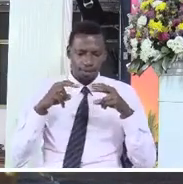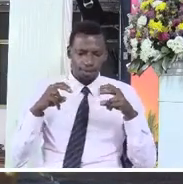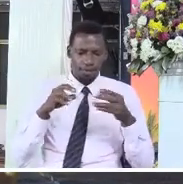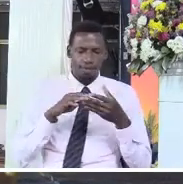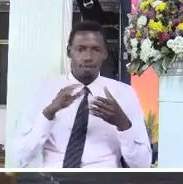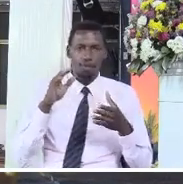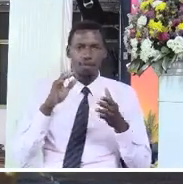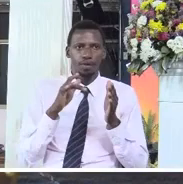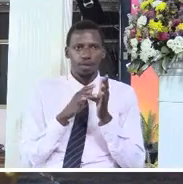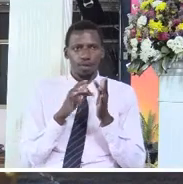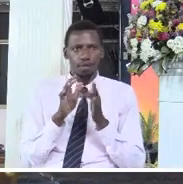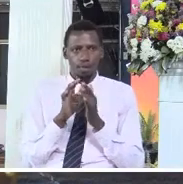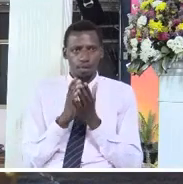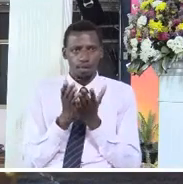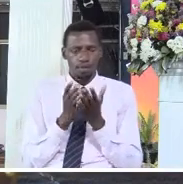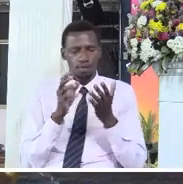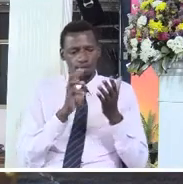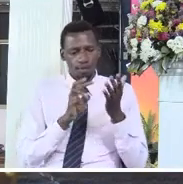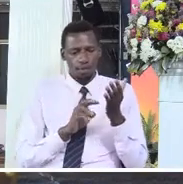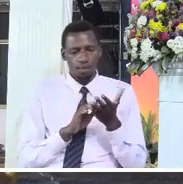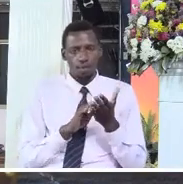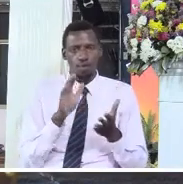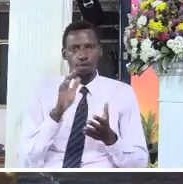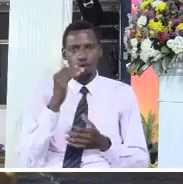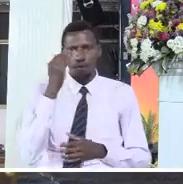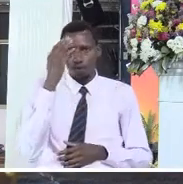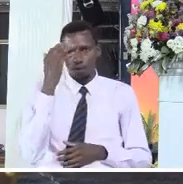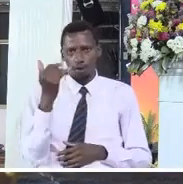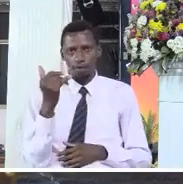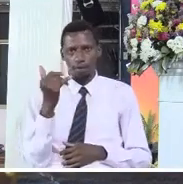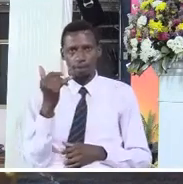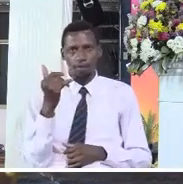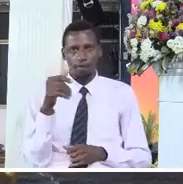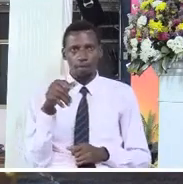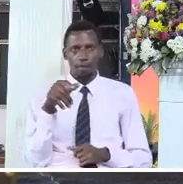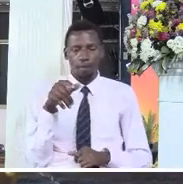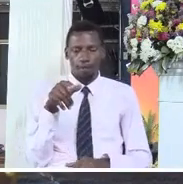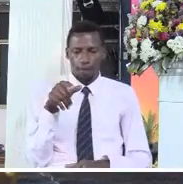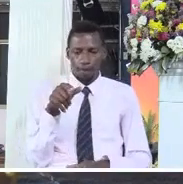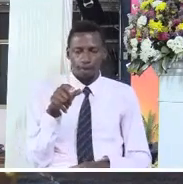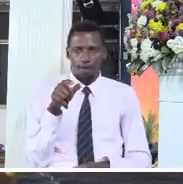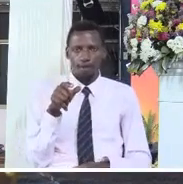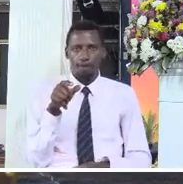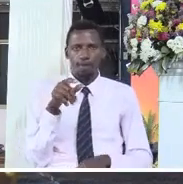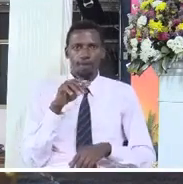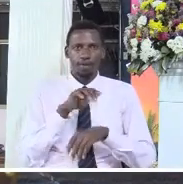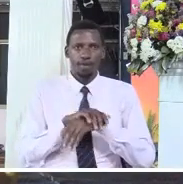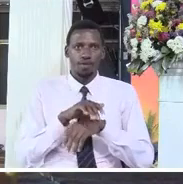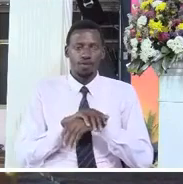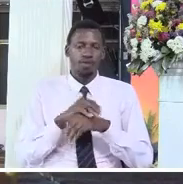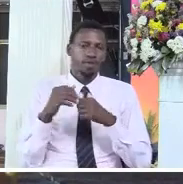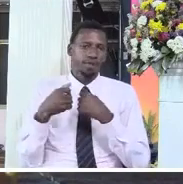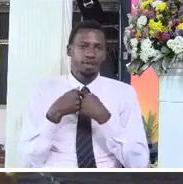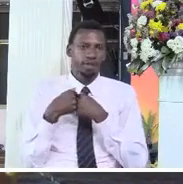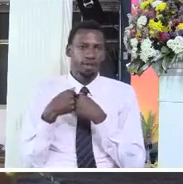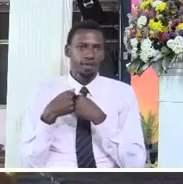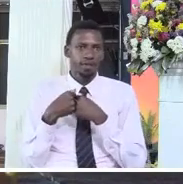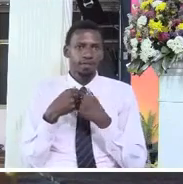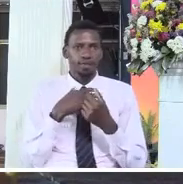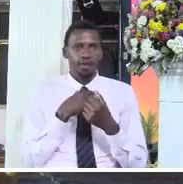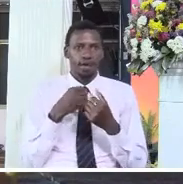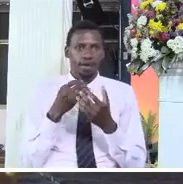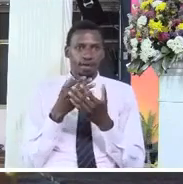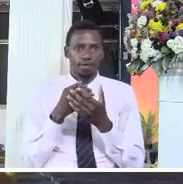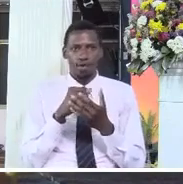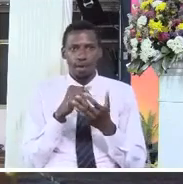of the scriptures and to read more because, you know, it's a good challenge. And something